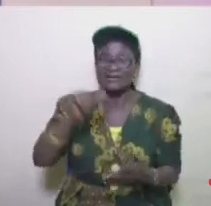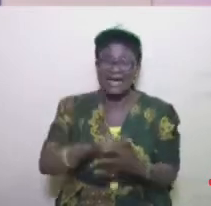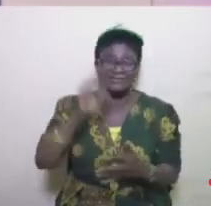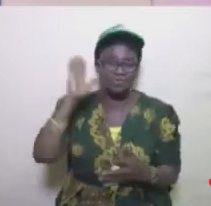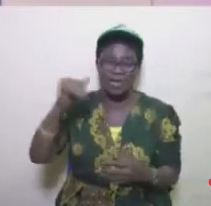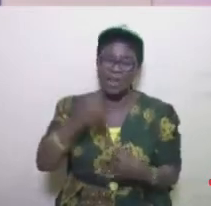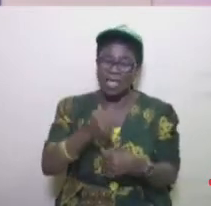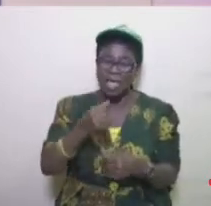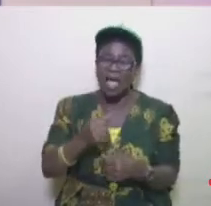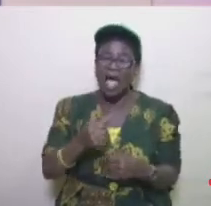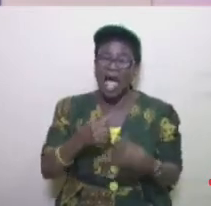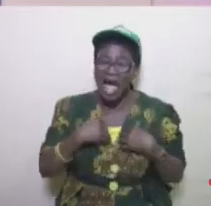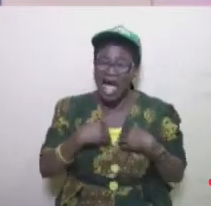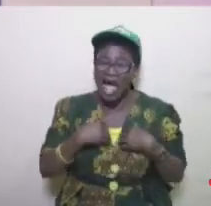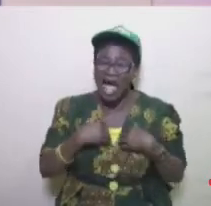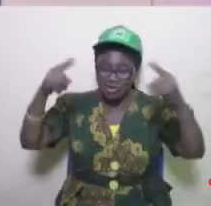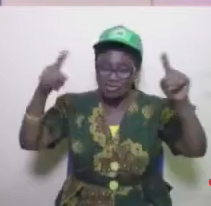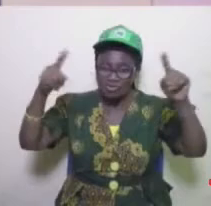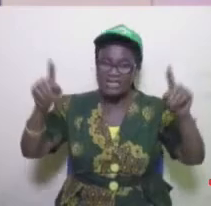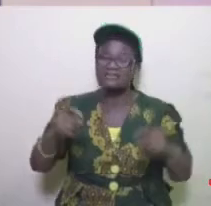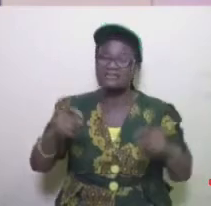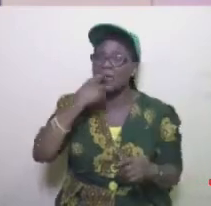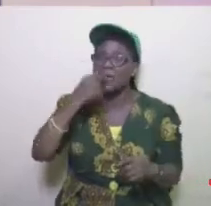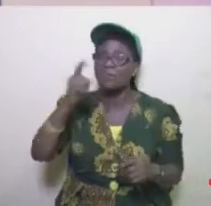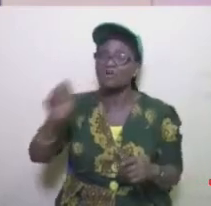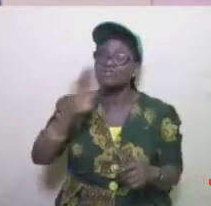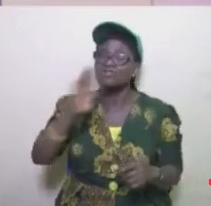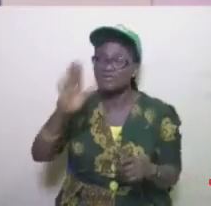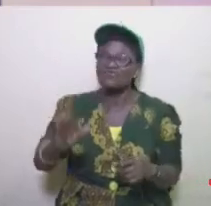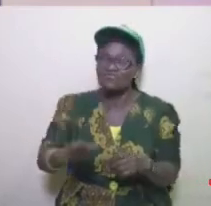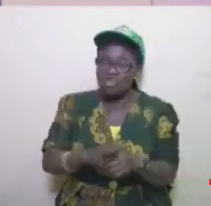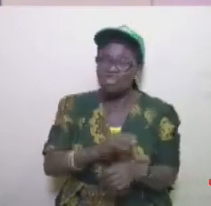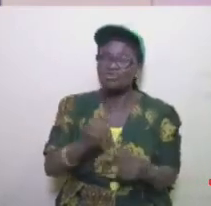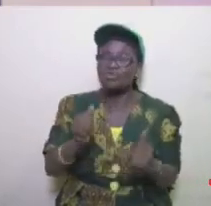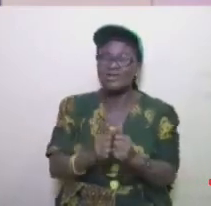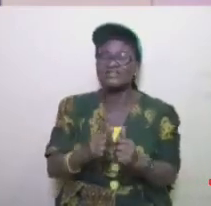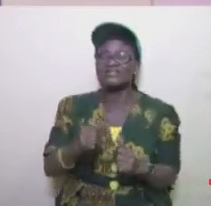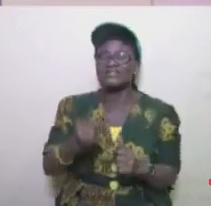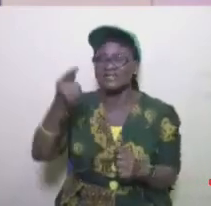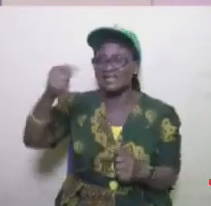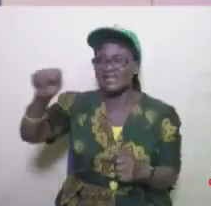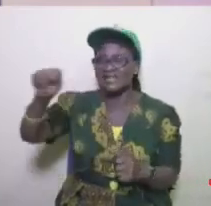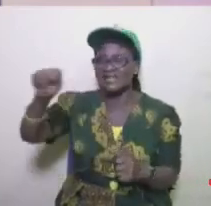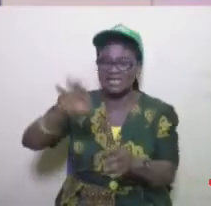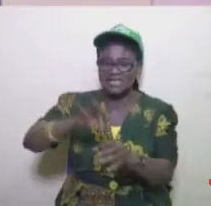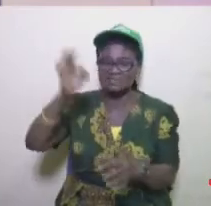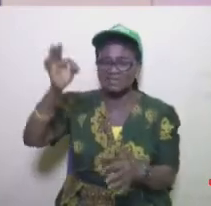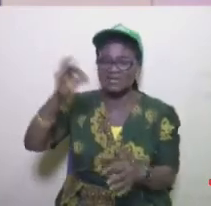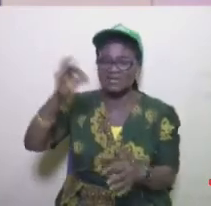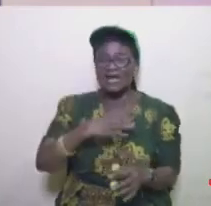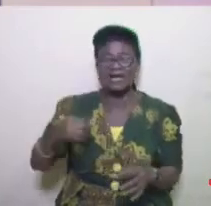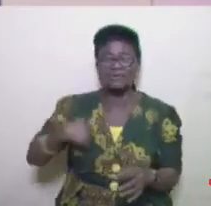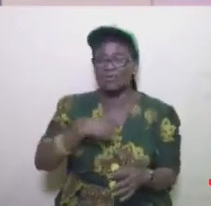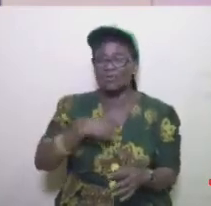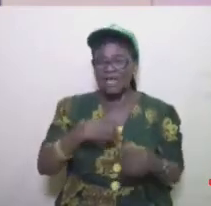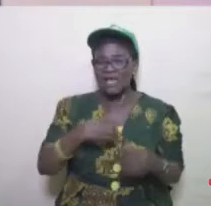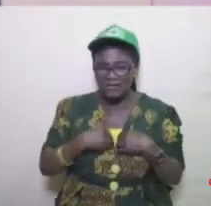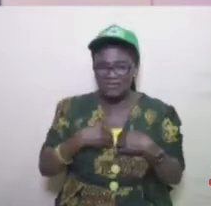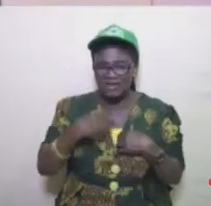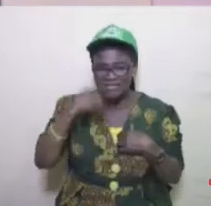must be filled with the Spirit. And we have said it, Don't be a